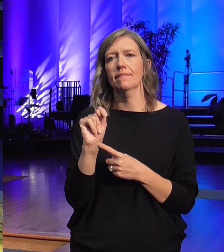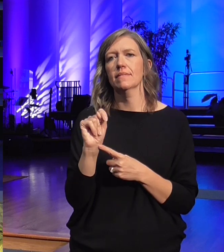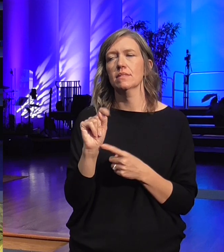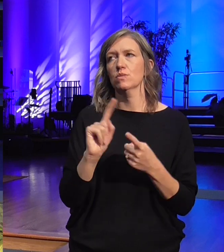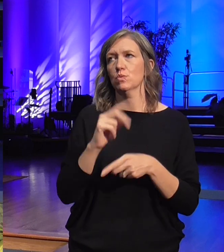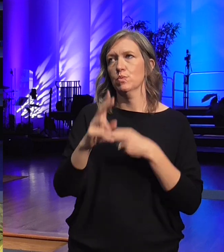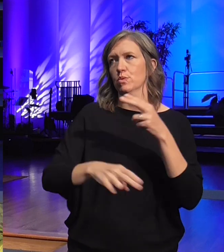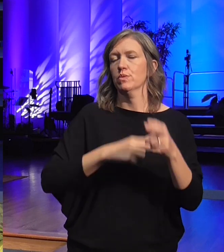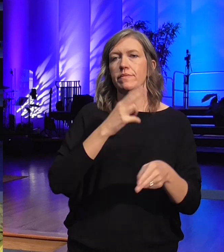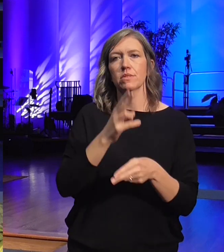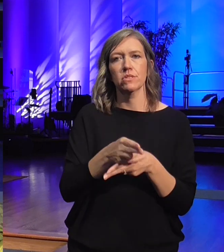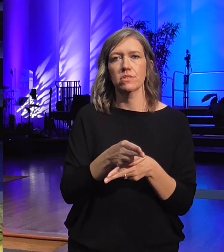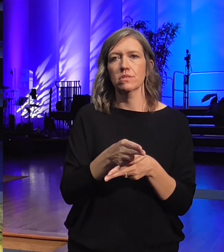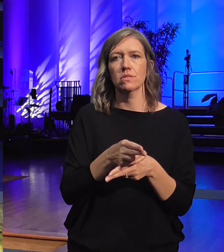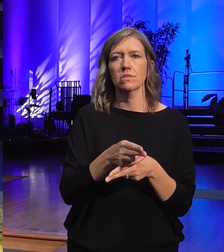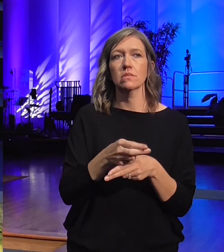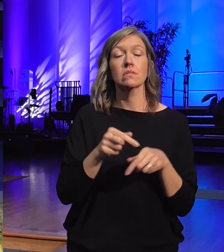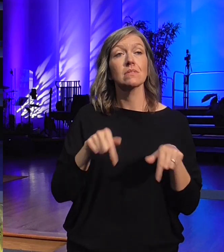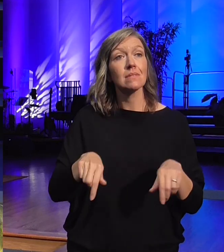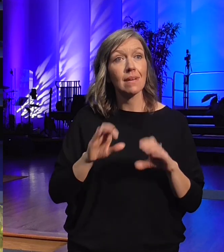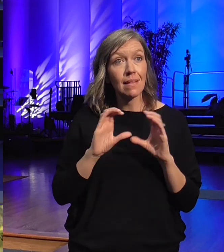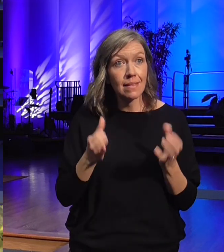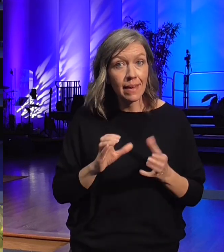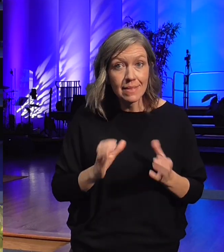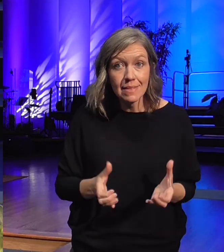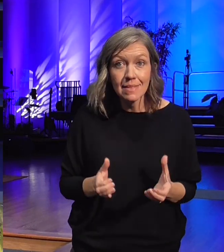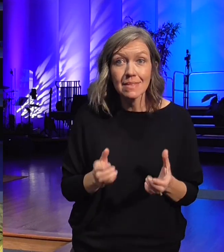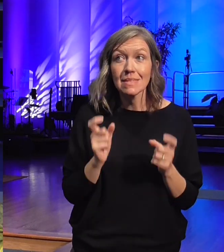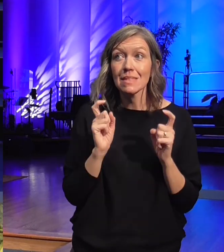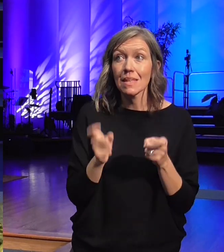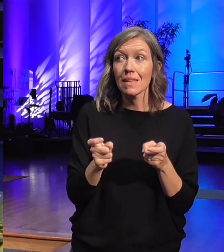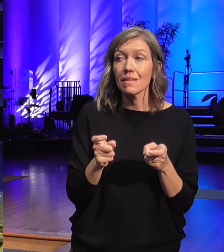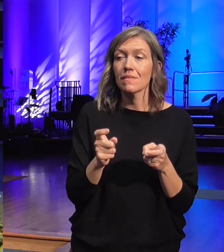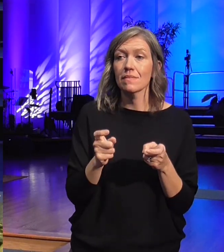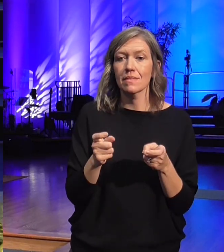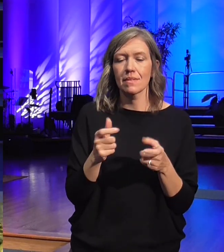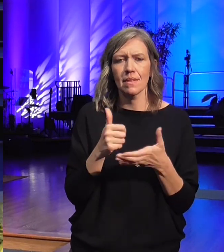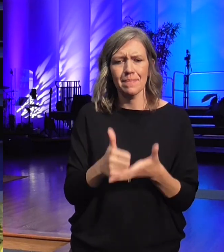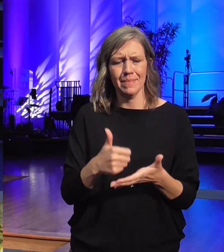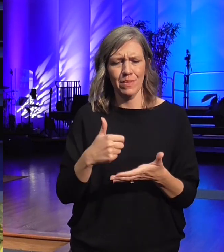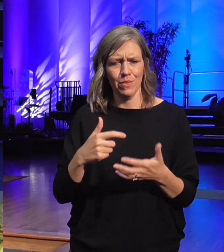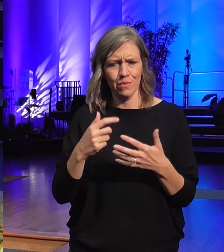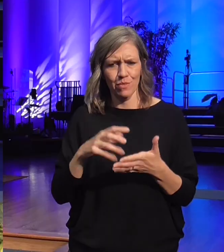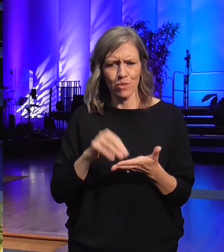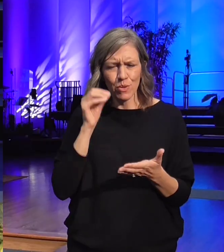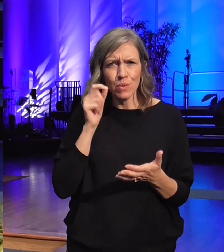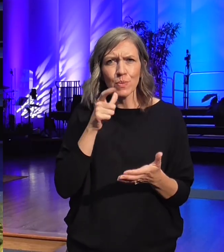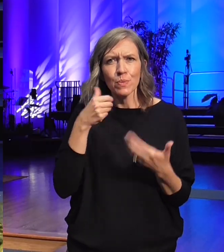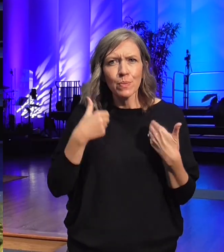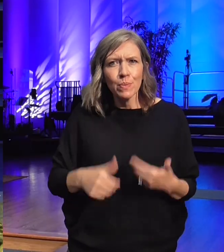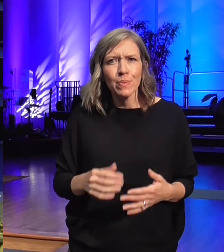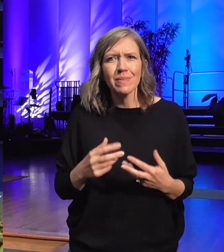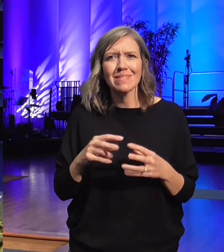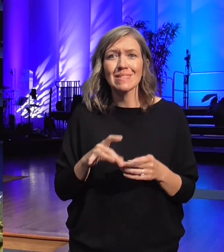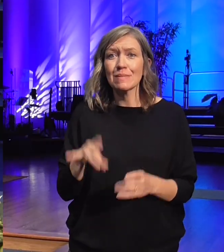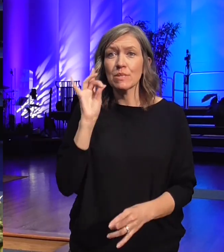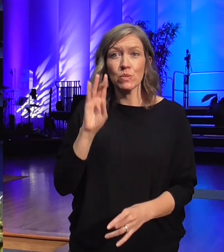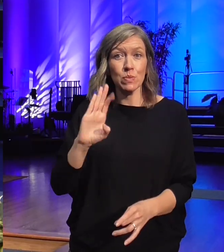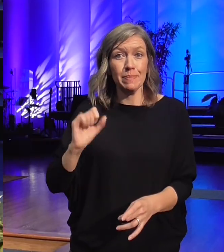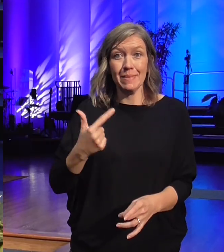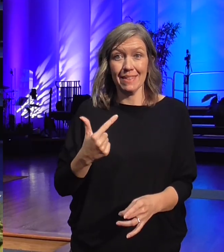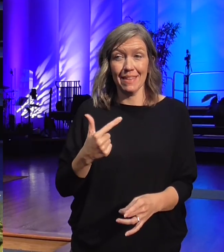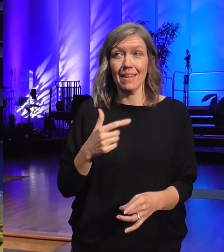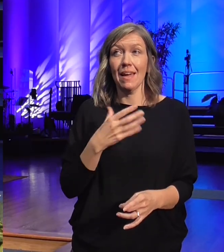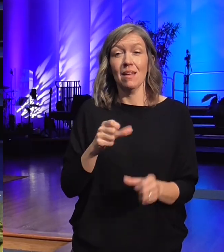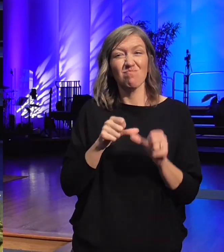and the gift of our classes to learn who we truly are as spiritual beings, and to be able to behold that in